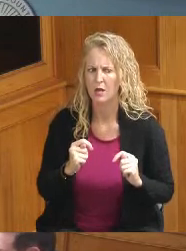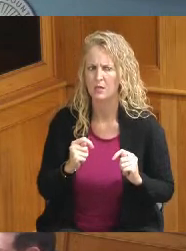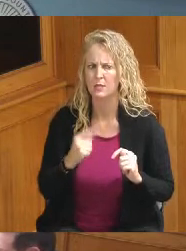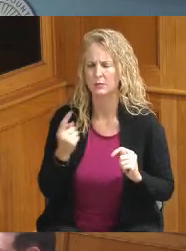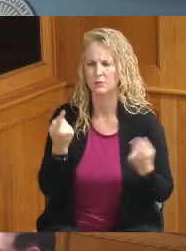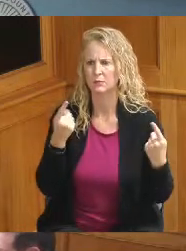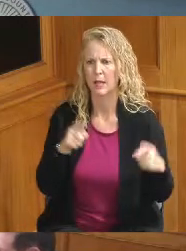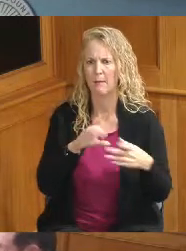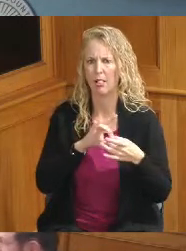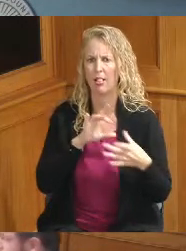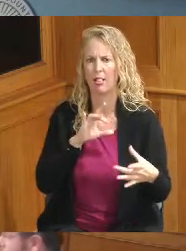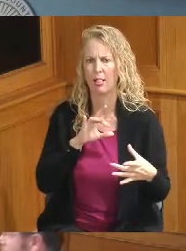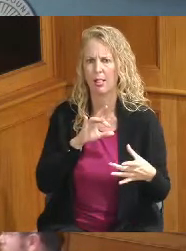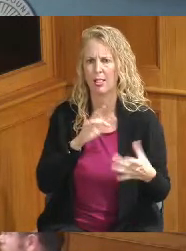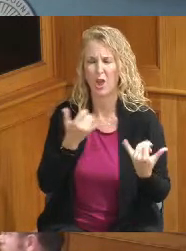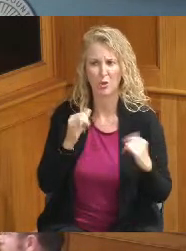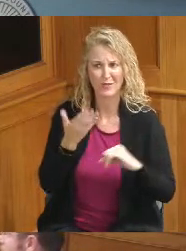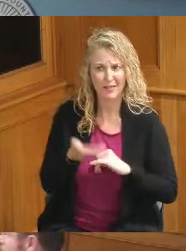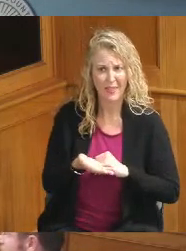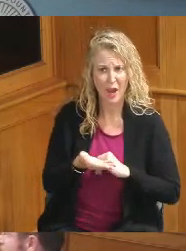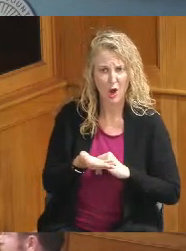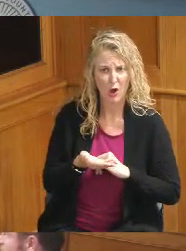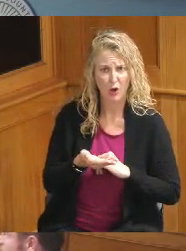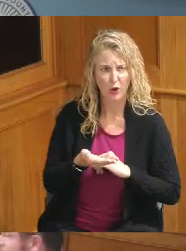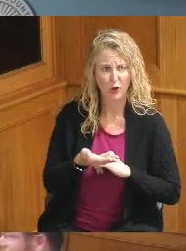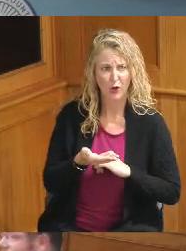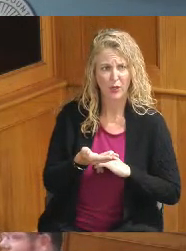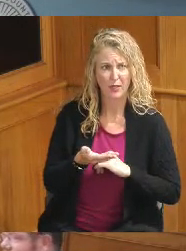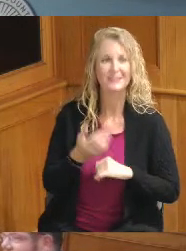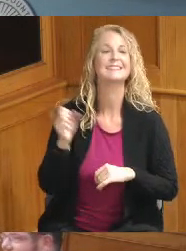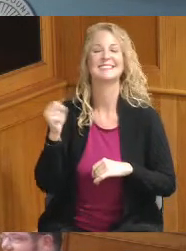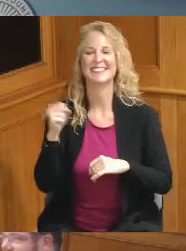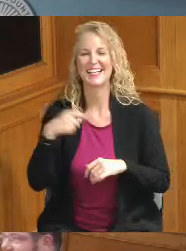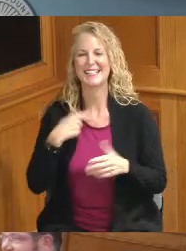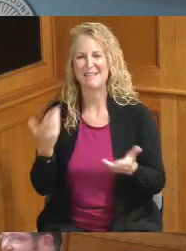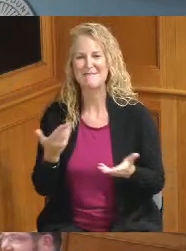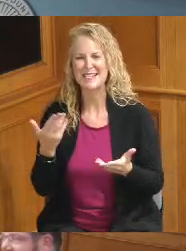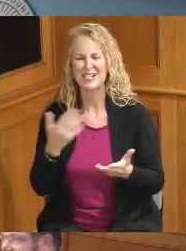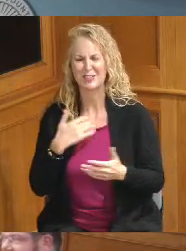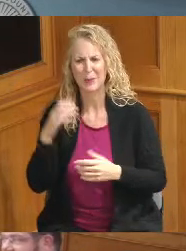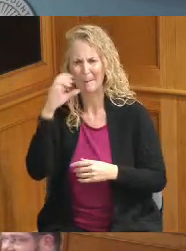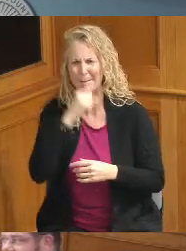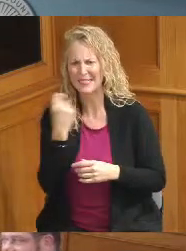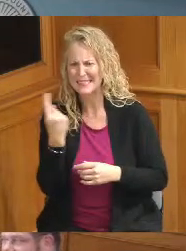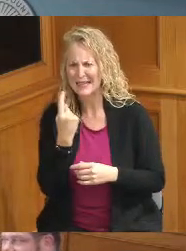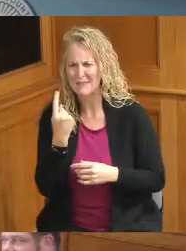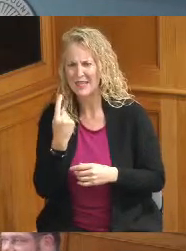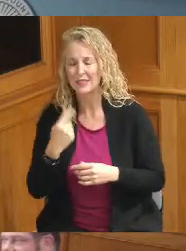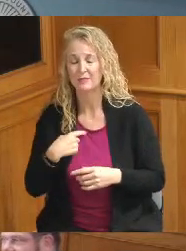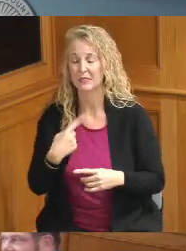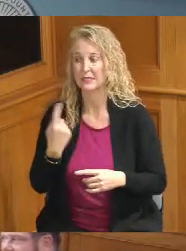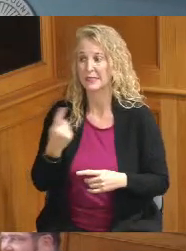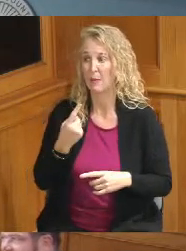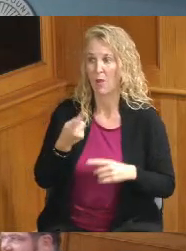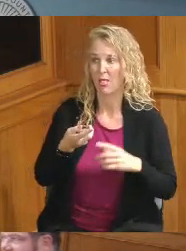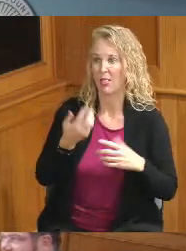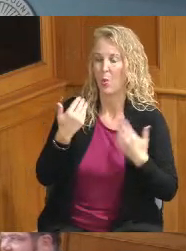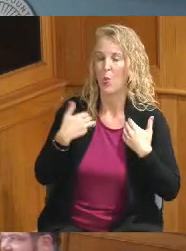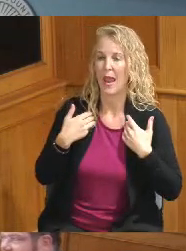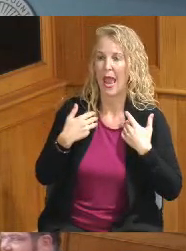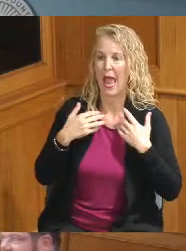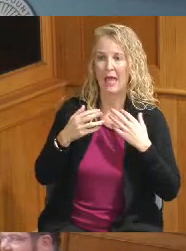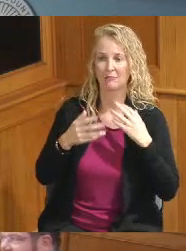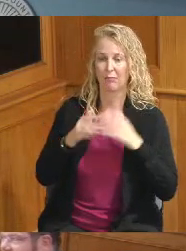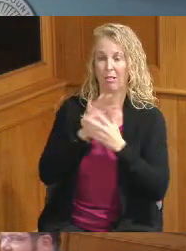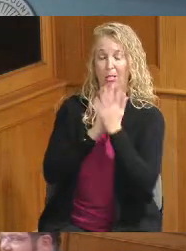Are you still there? Yeah, I'm here. Did you Could you hear him? We had some cross